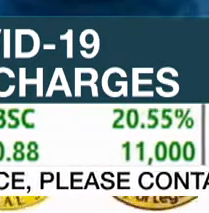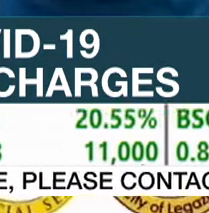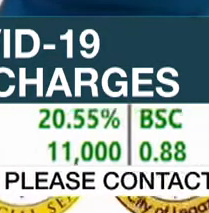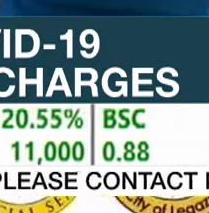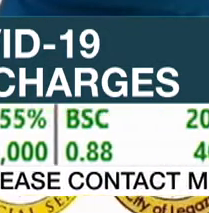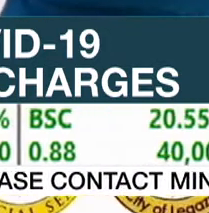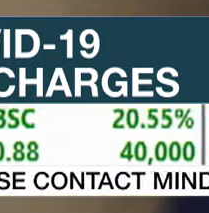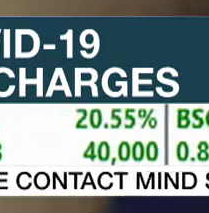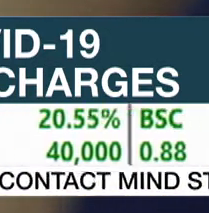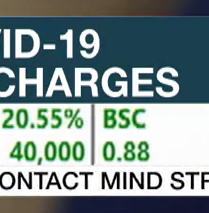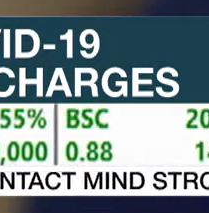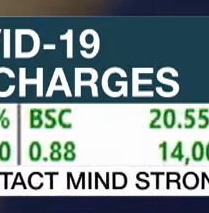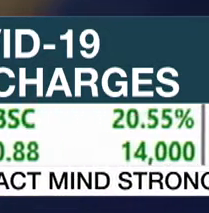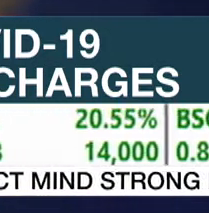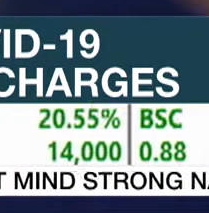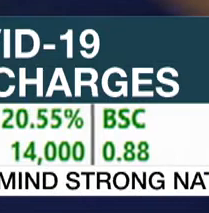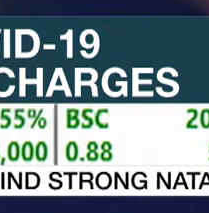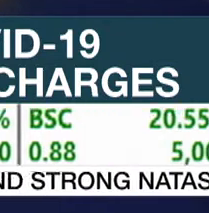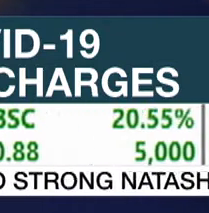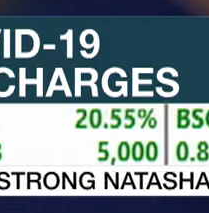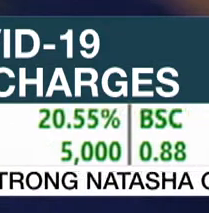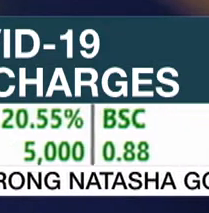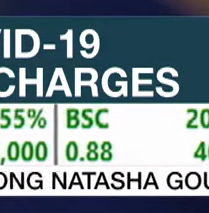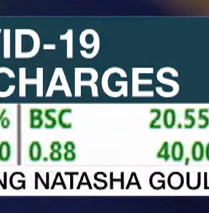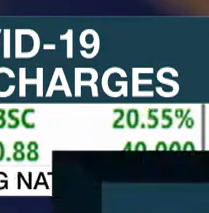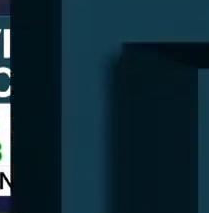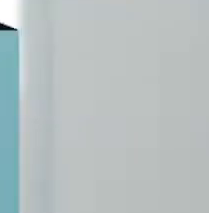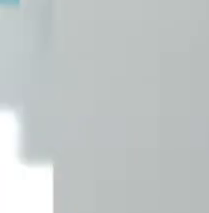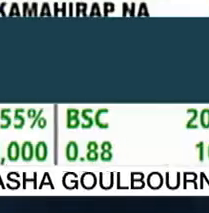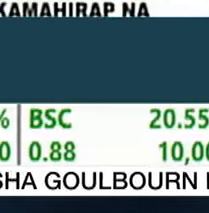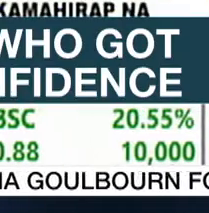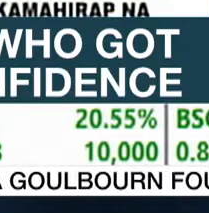of some of the mayors. They only wanted to boost vaccine confidence.